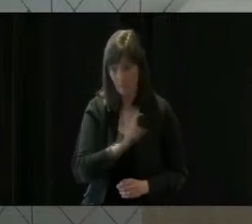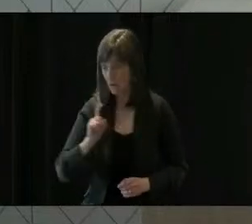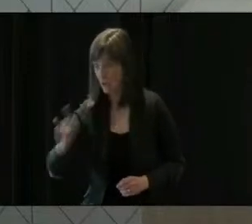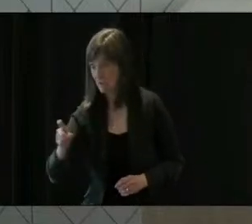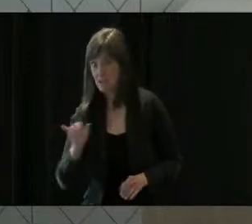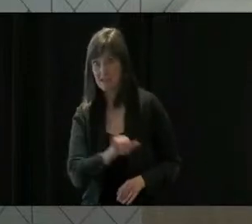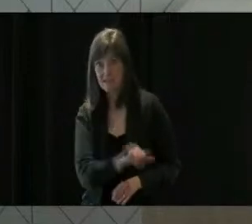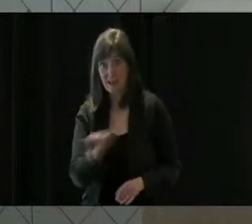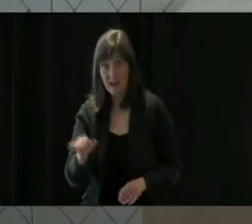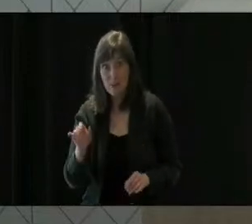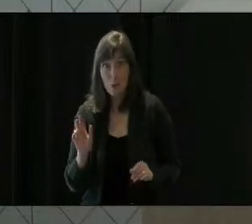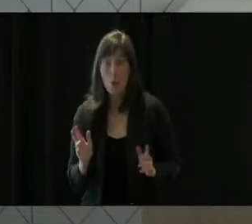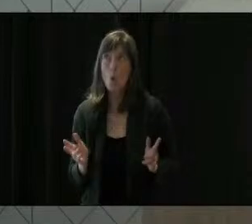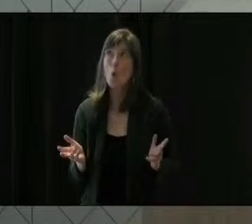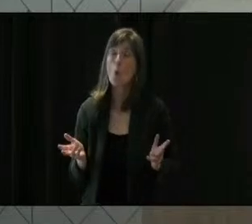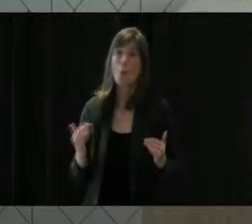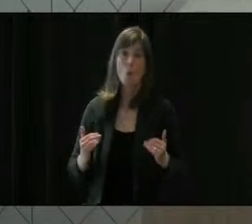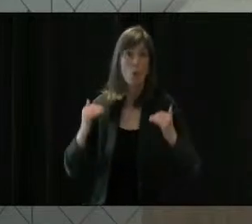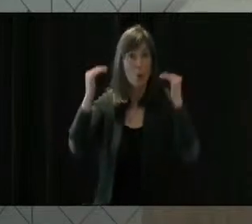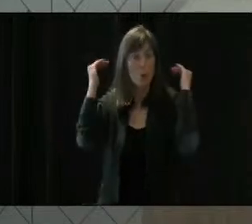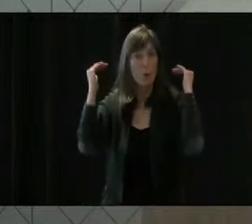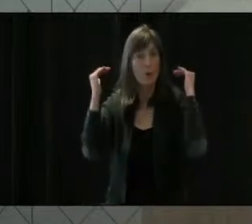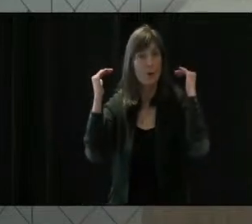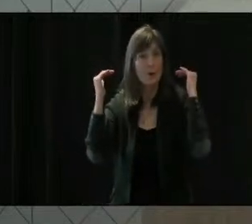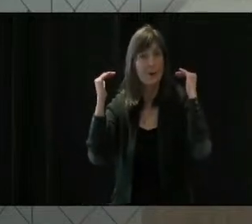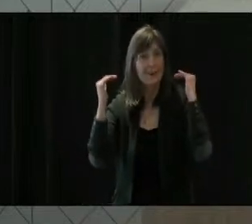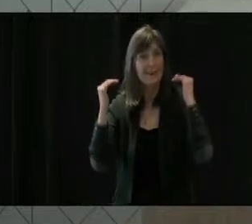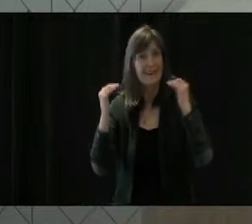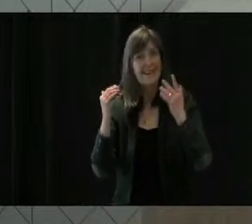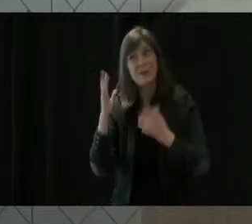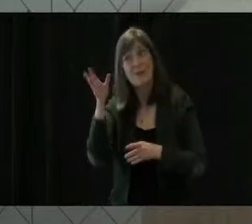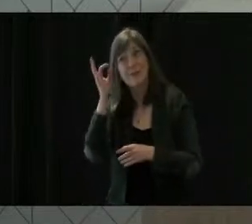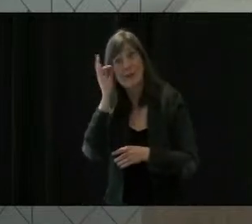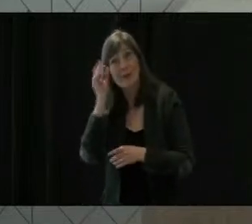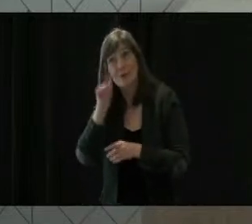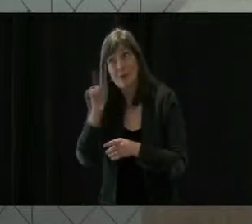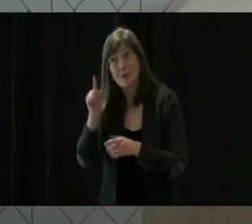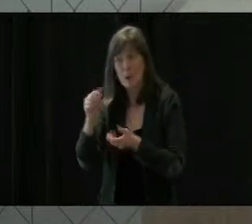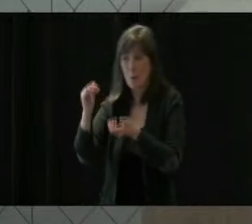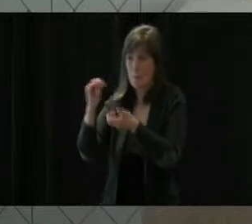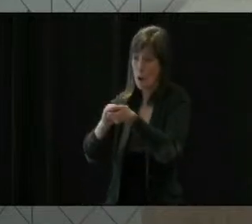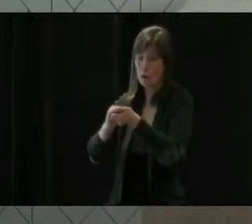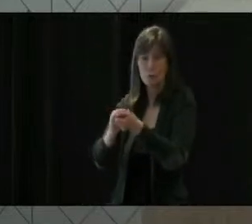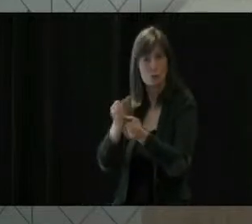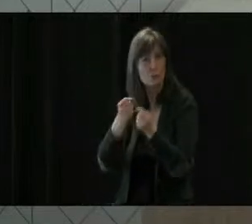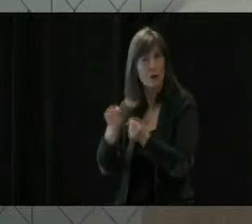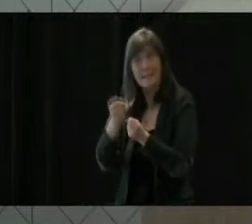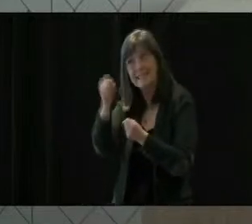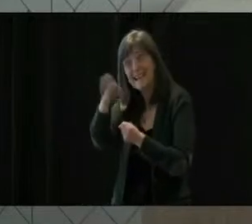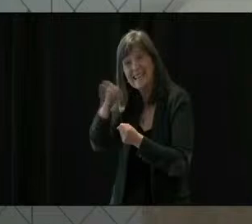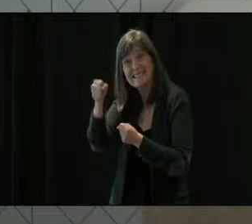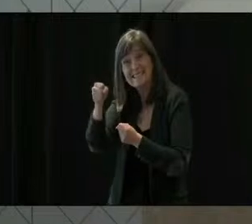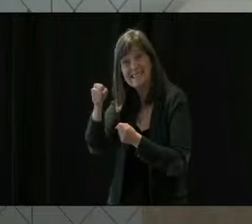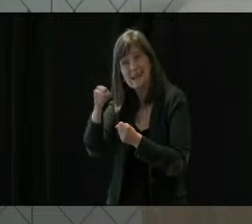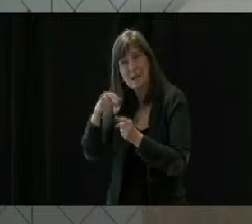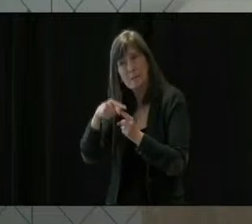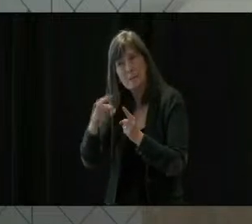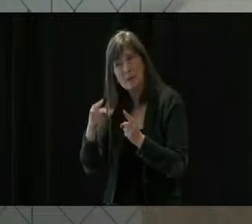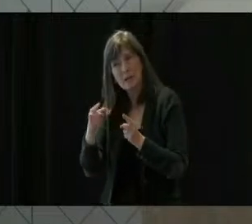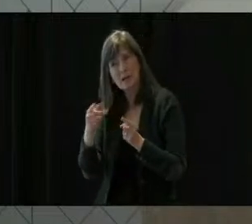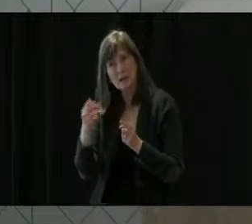incredible partner in our confederation, the federal government would not want a province to feel